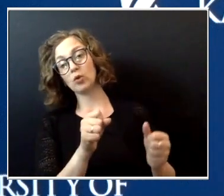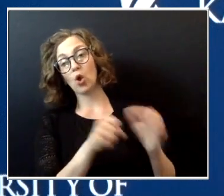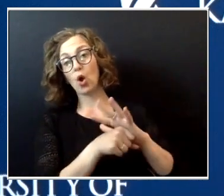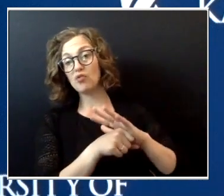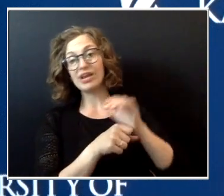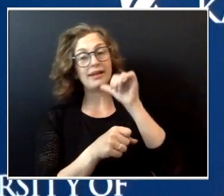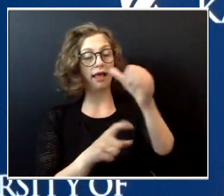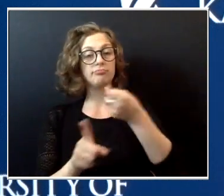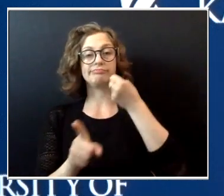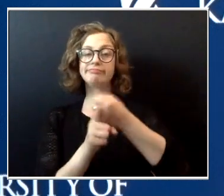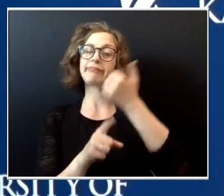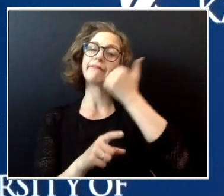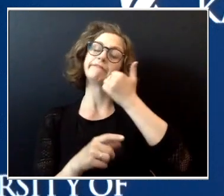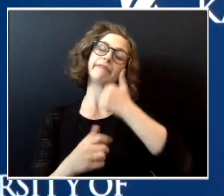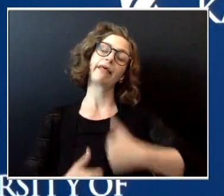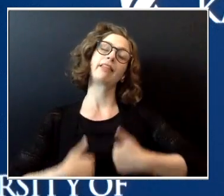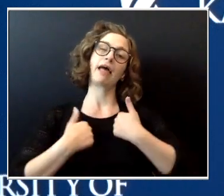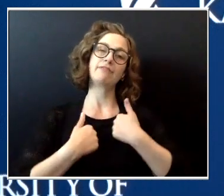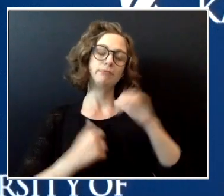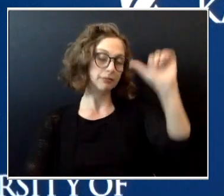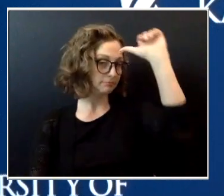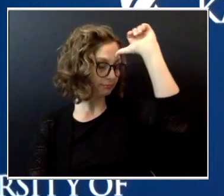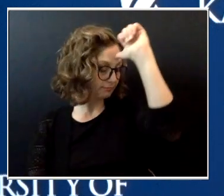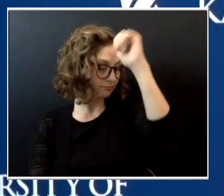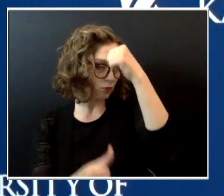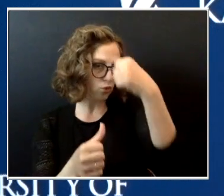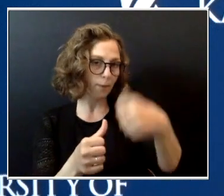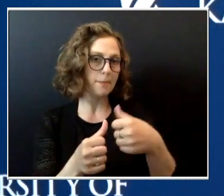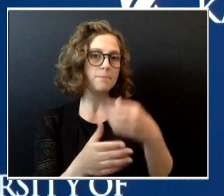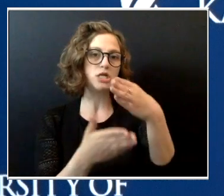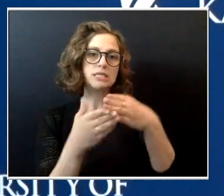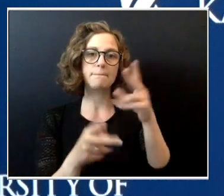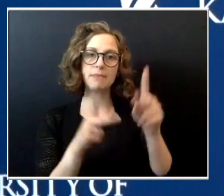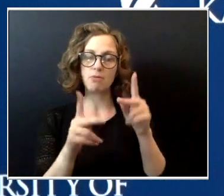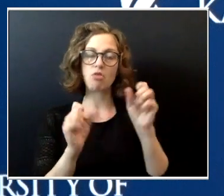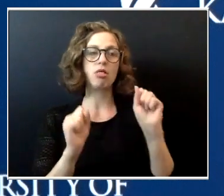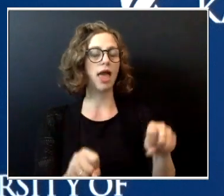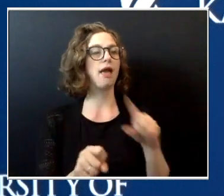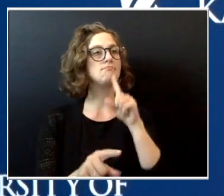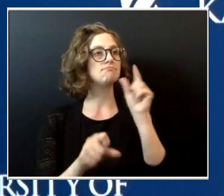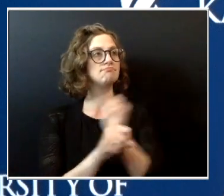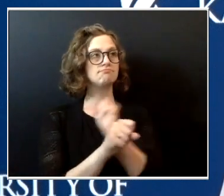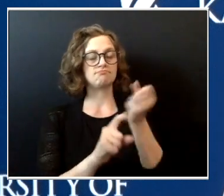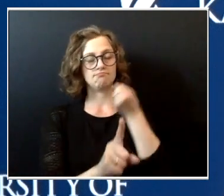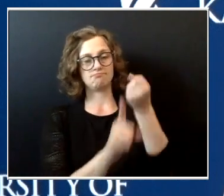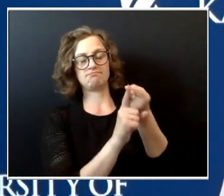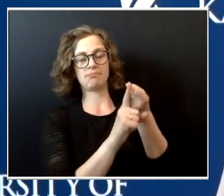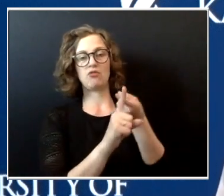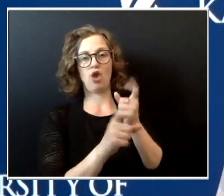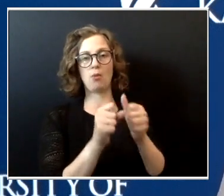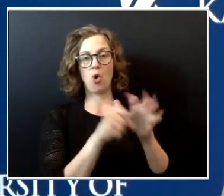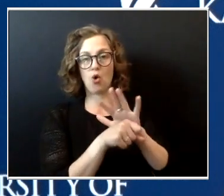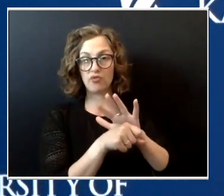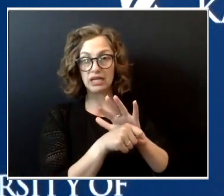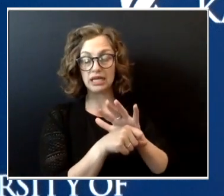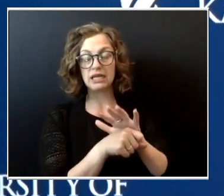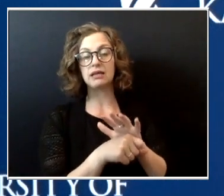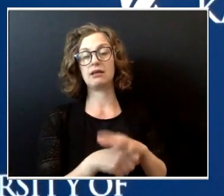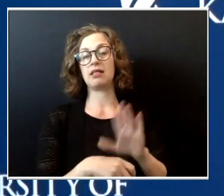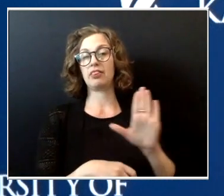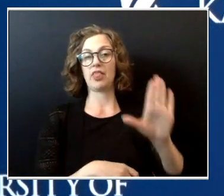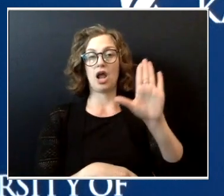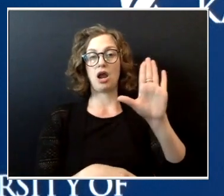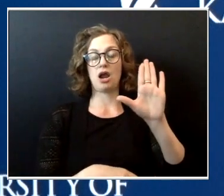where it can significantly impact their life, their morbidity, their mortality, their quality of life. So again, those people